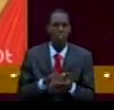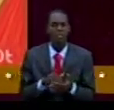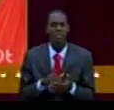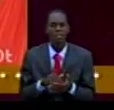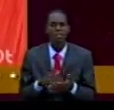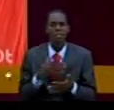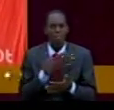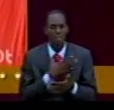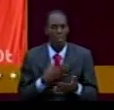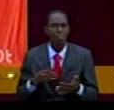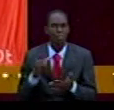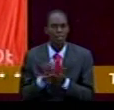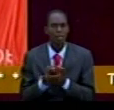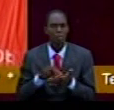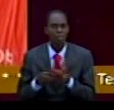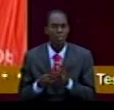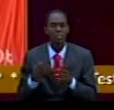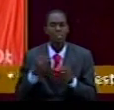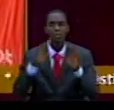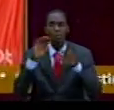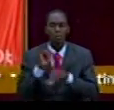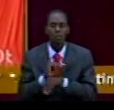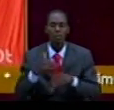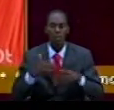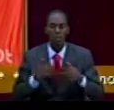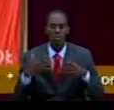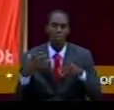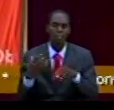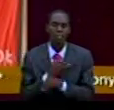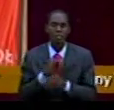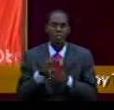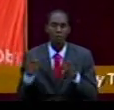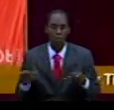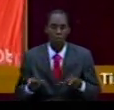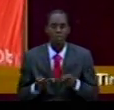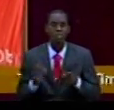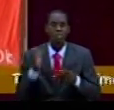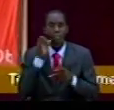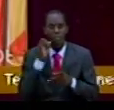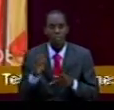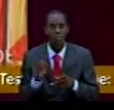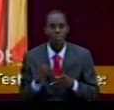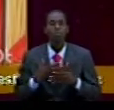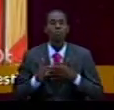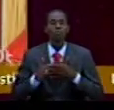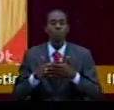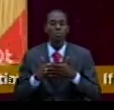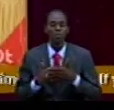that it has really happened? This morning, I checked and I breathed well.